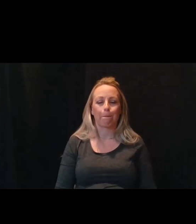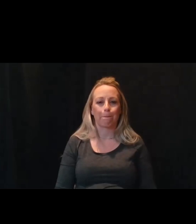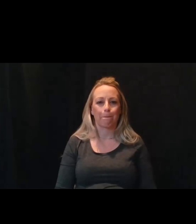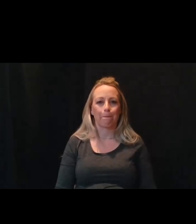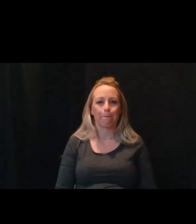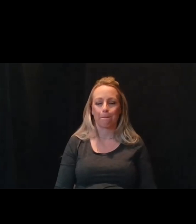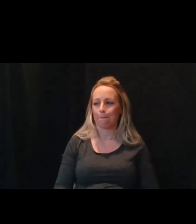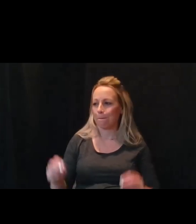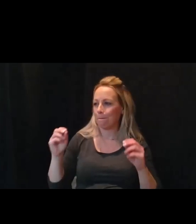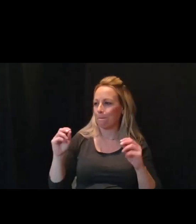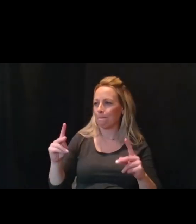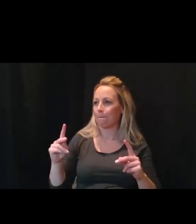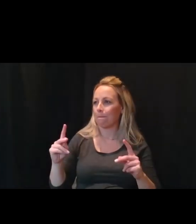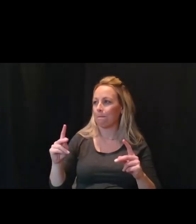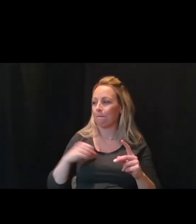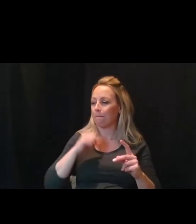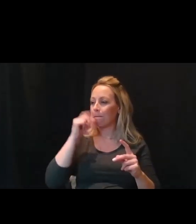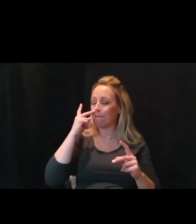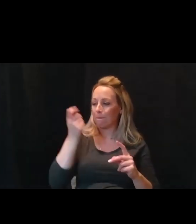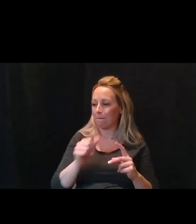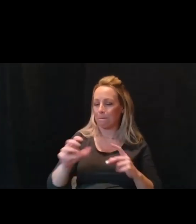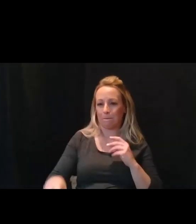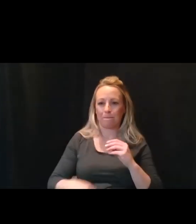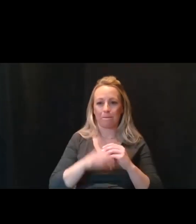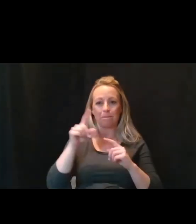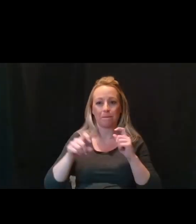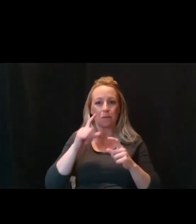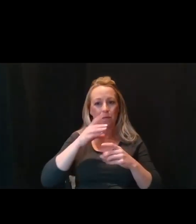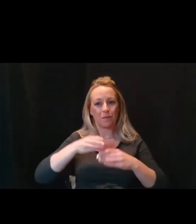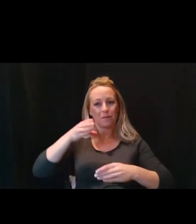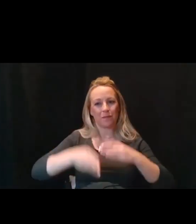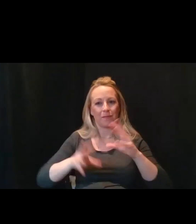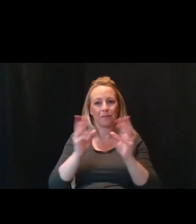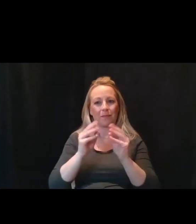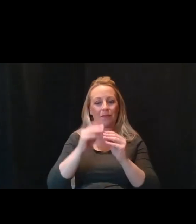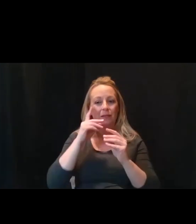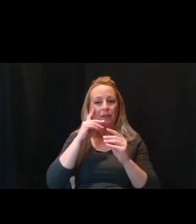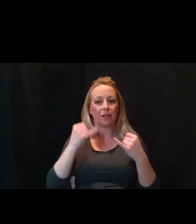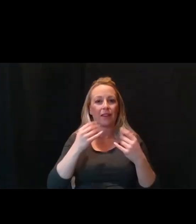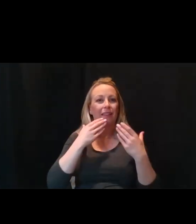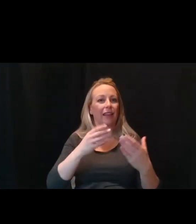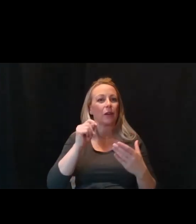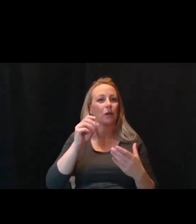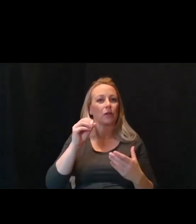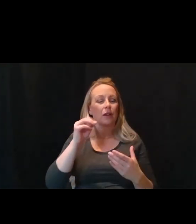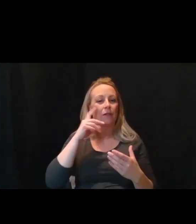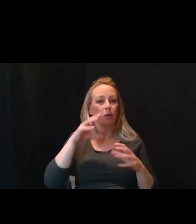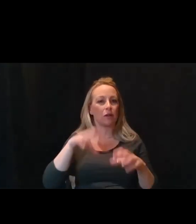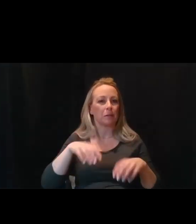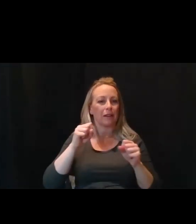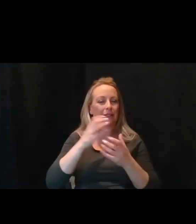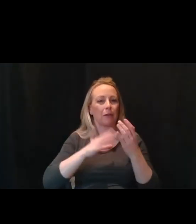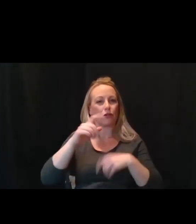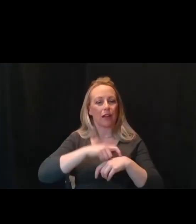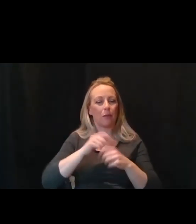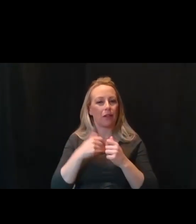Okay. I don't see any additional questions, so we'll go ahead and conclude for today. Thank you, Tom, so much for spending some of your time with us this afternoon.